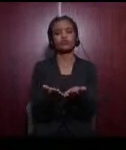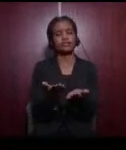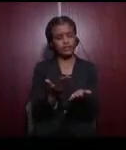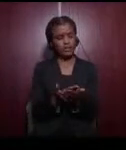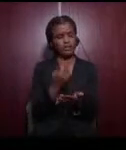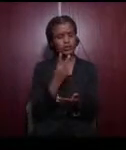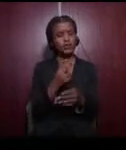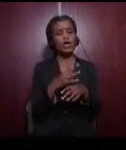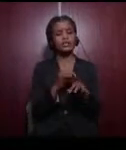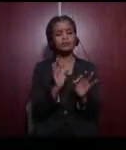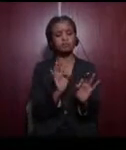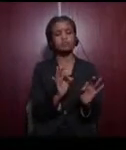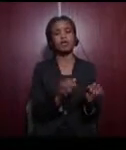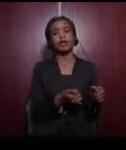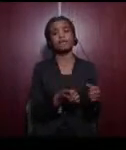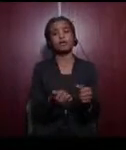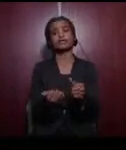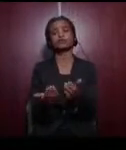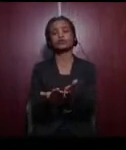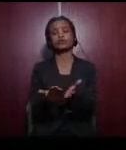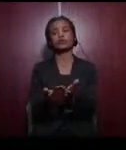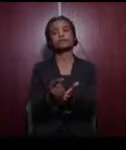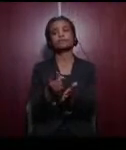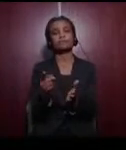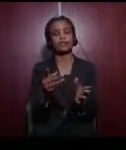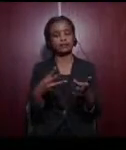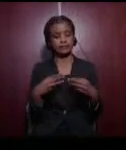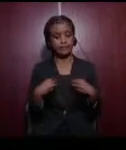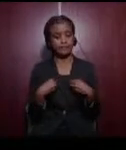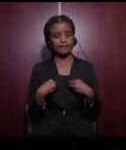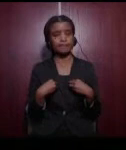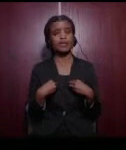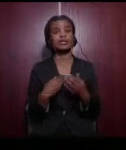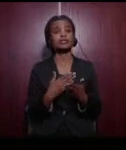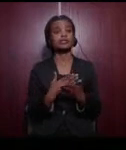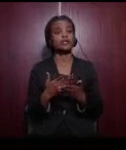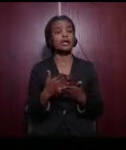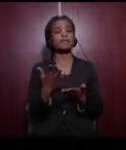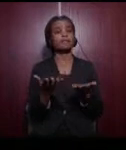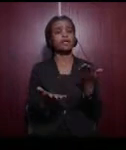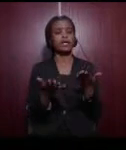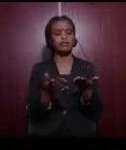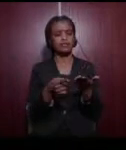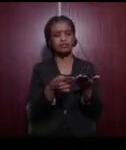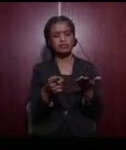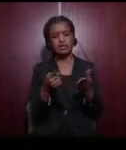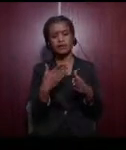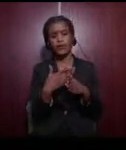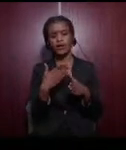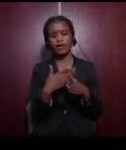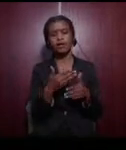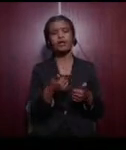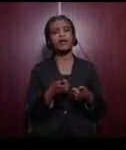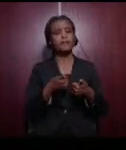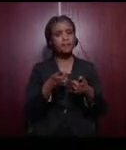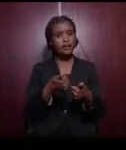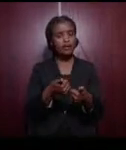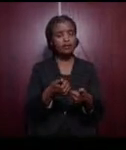Only those ones, they accept them back to work, and then I managed to take them back to work. But some of them, and